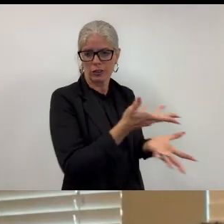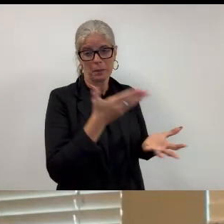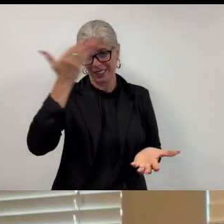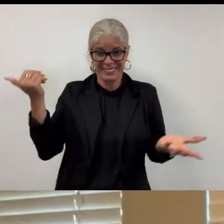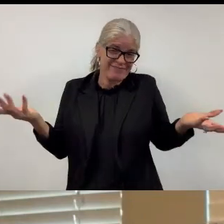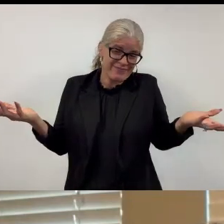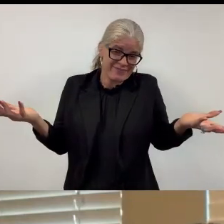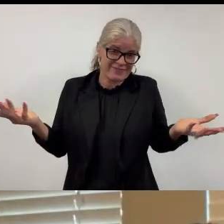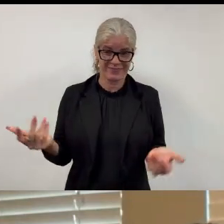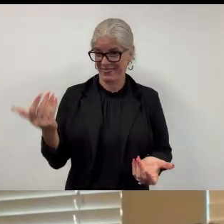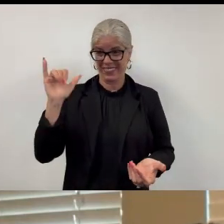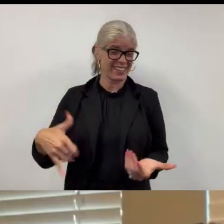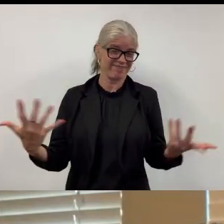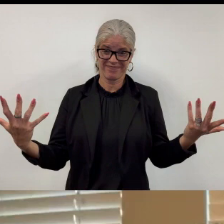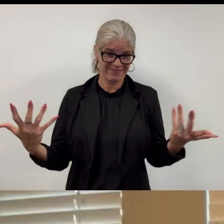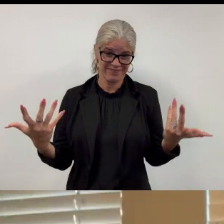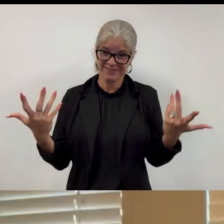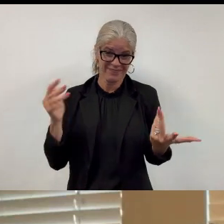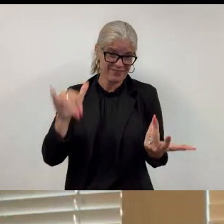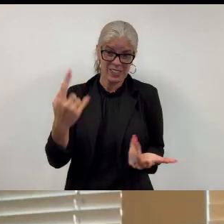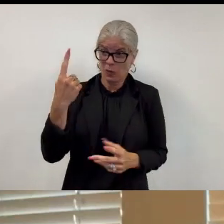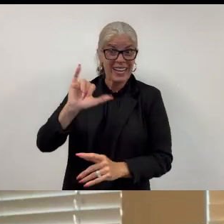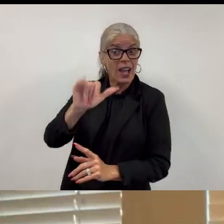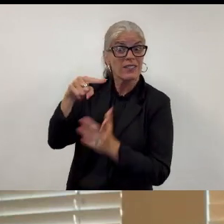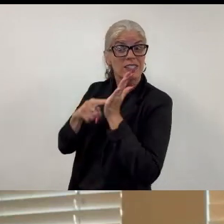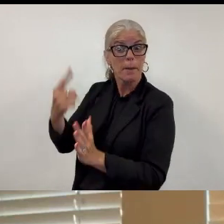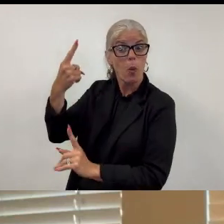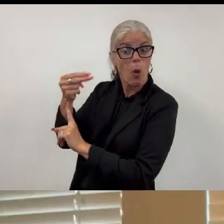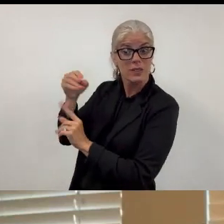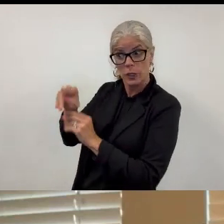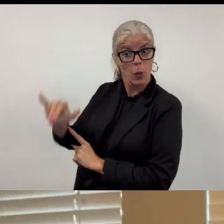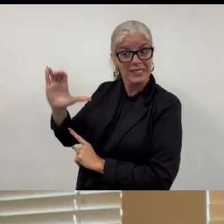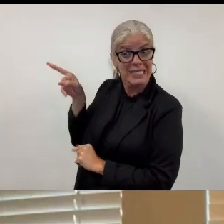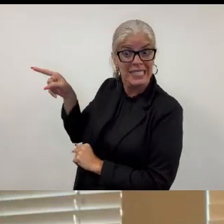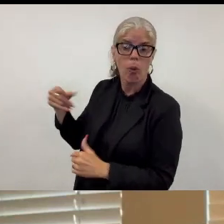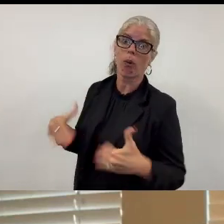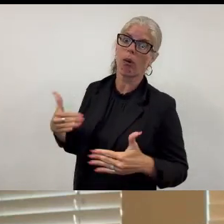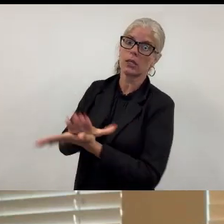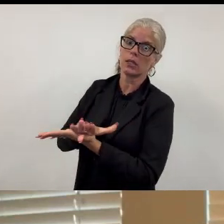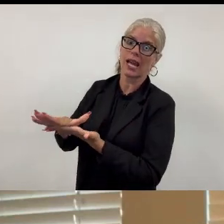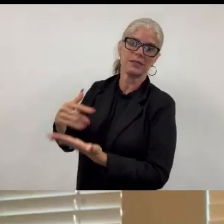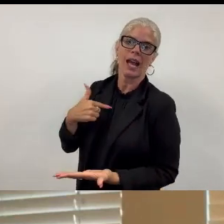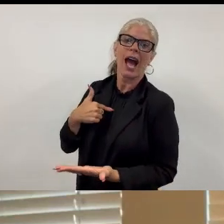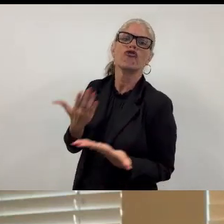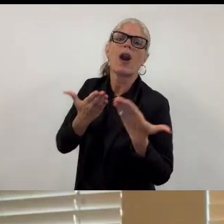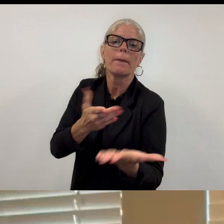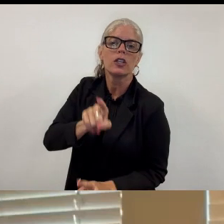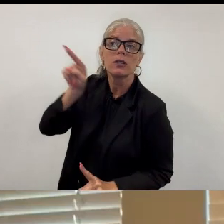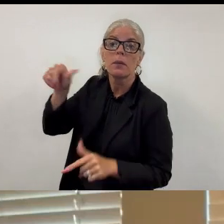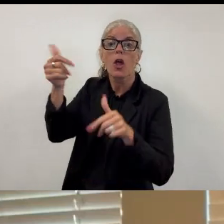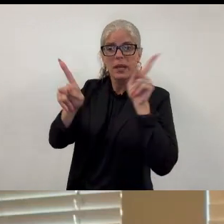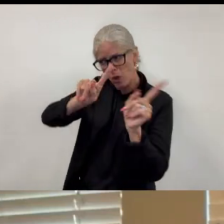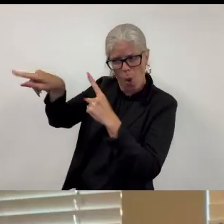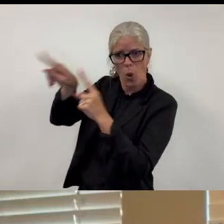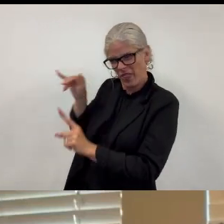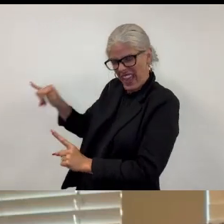partnership with those organizations. Because now that particular hotel that I stayed at in New York, I am more